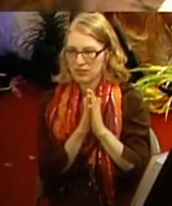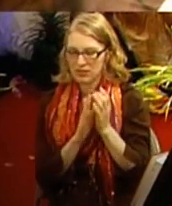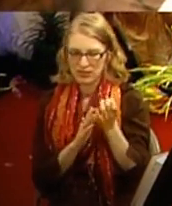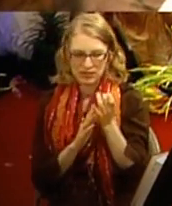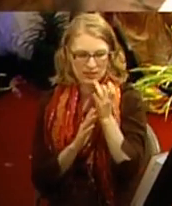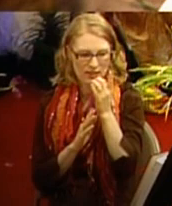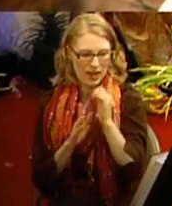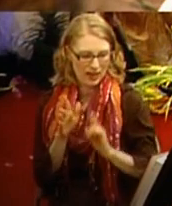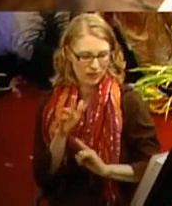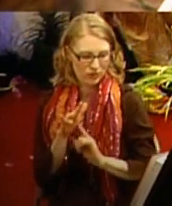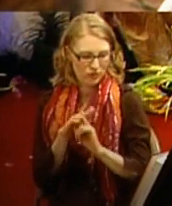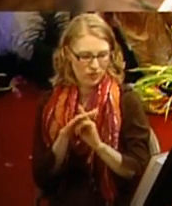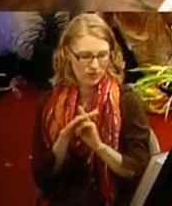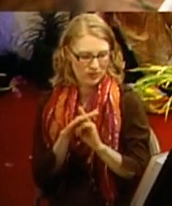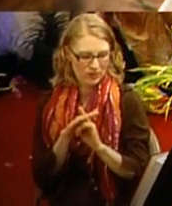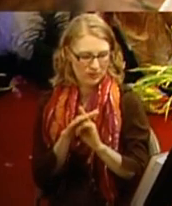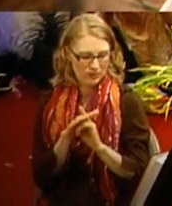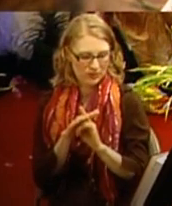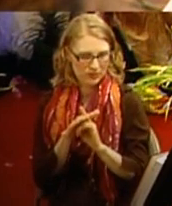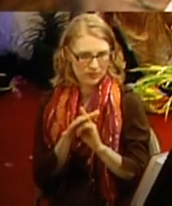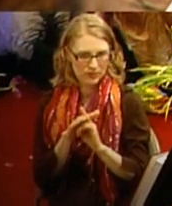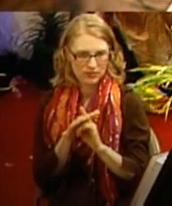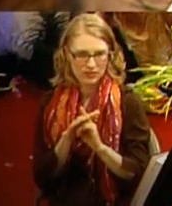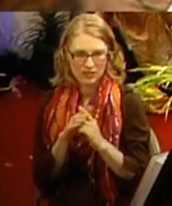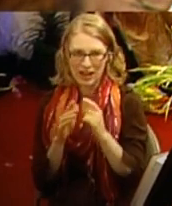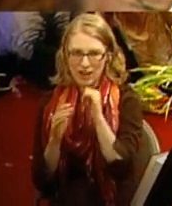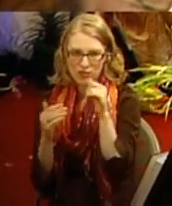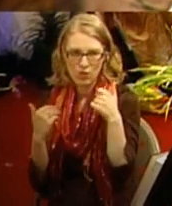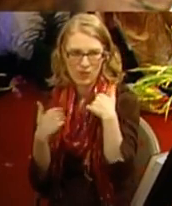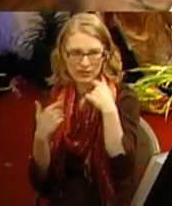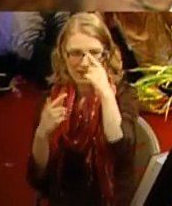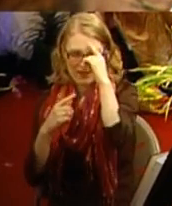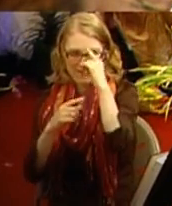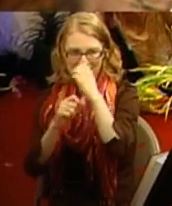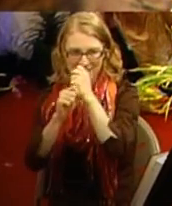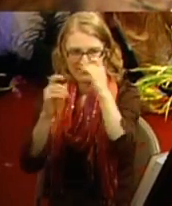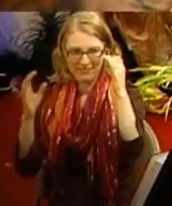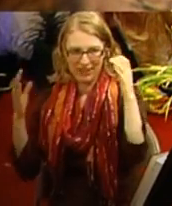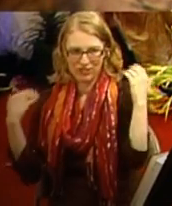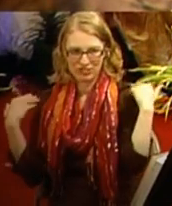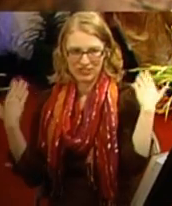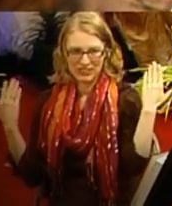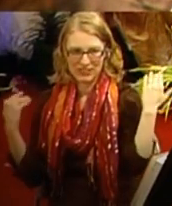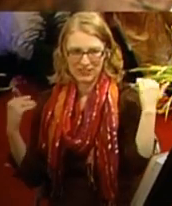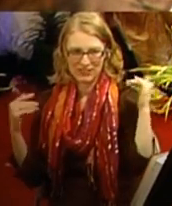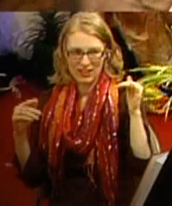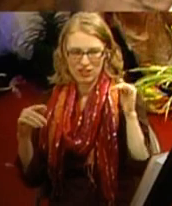You know I'm not one of these people given to visions of angels, but a light came.